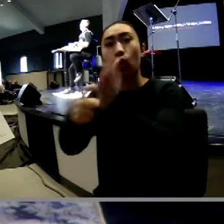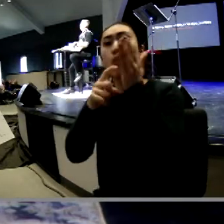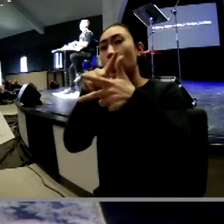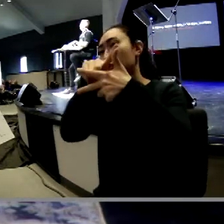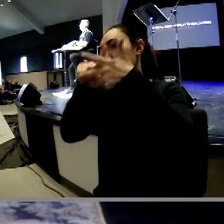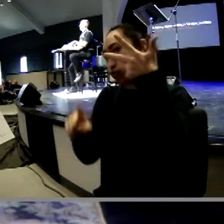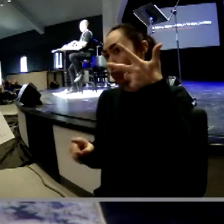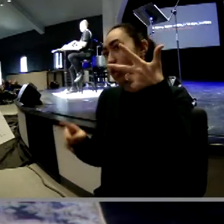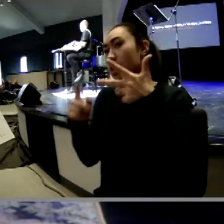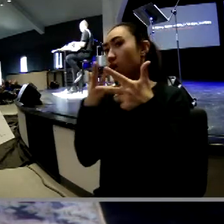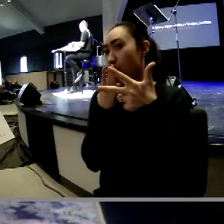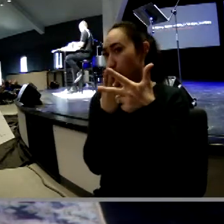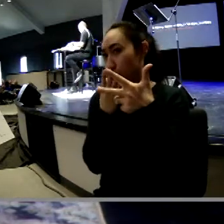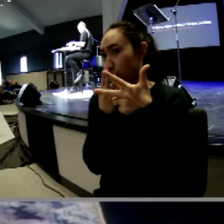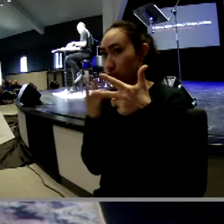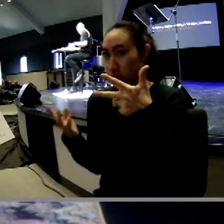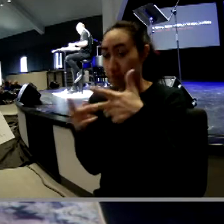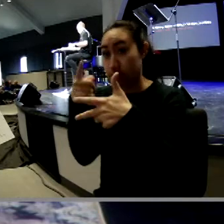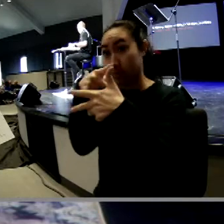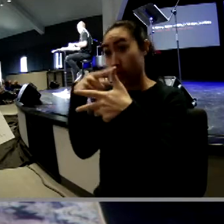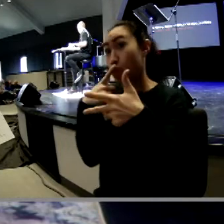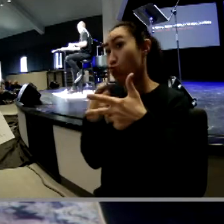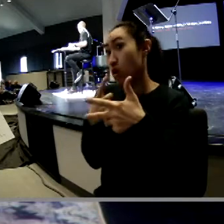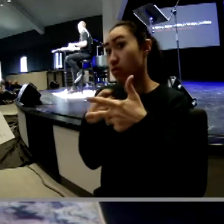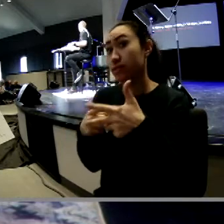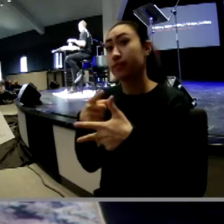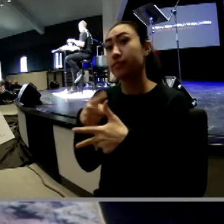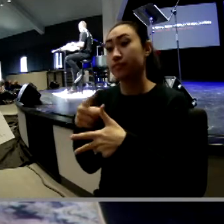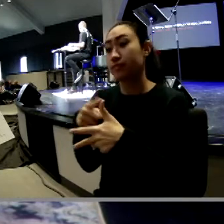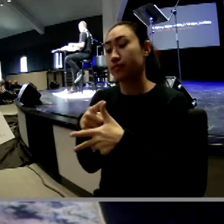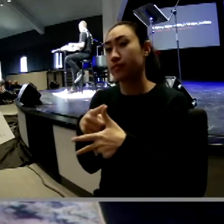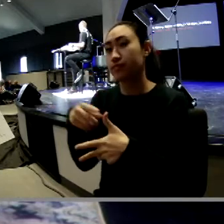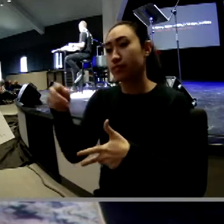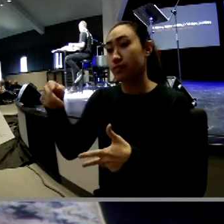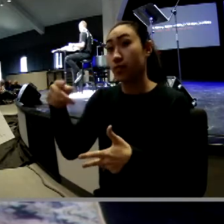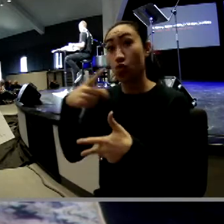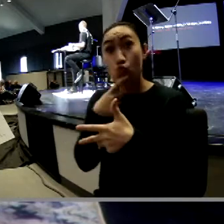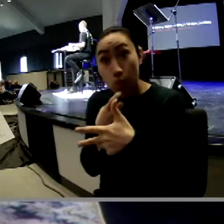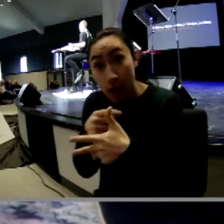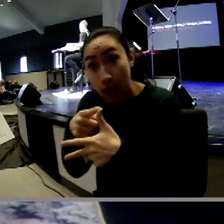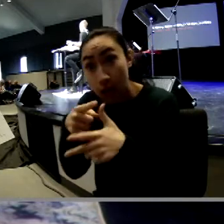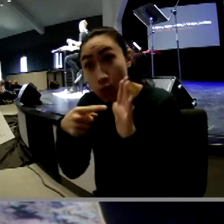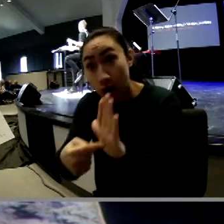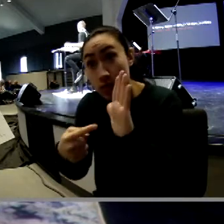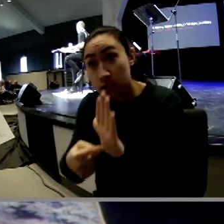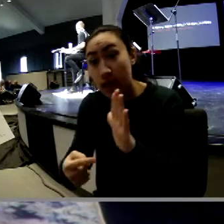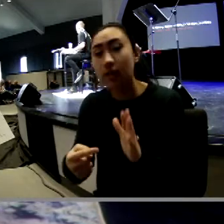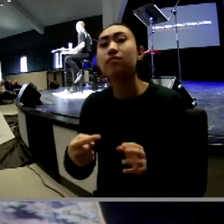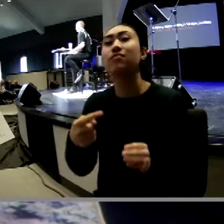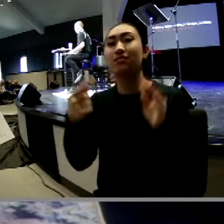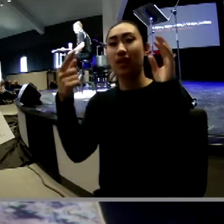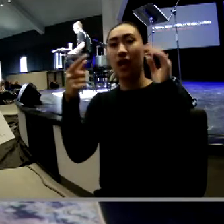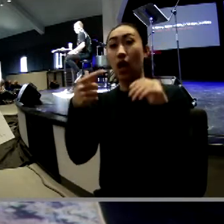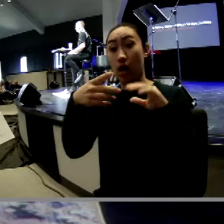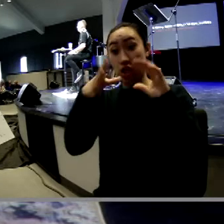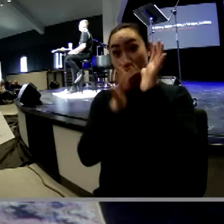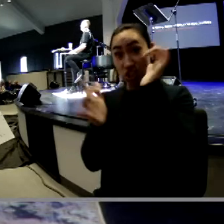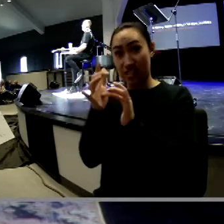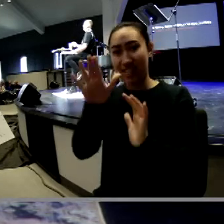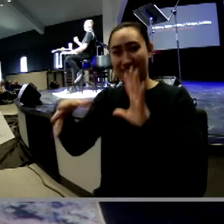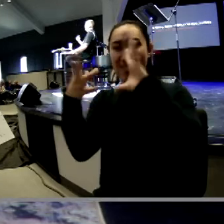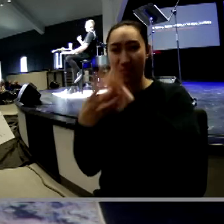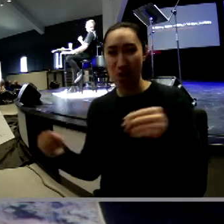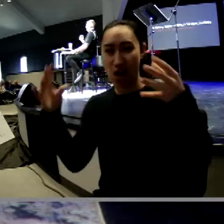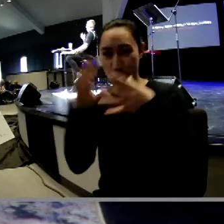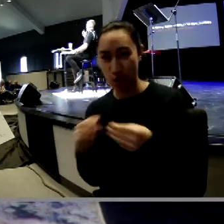it's the parables of Jesus. Write this down. It's the parables of Jesus. Read, ingest,